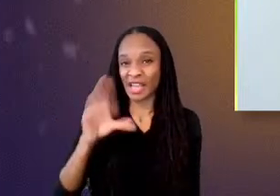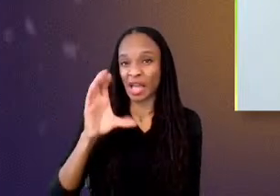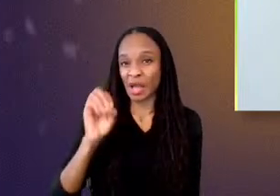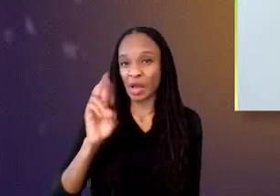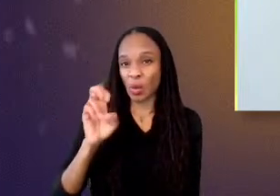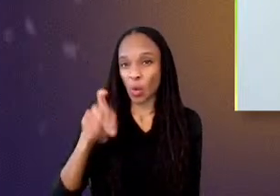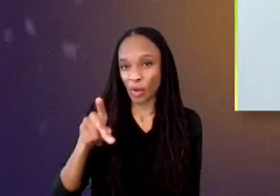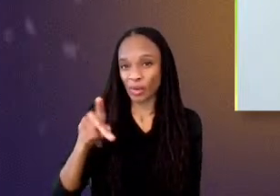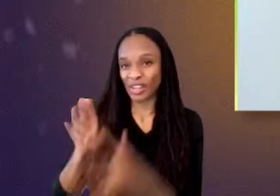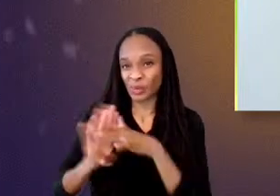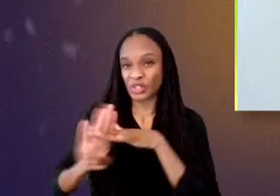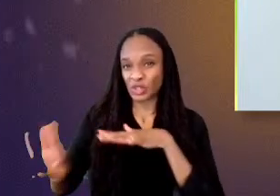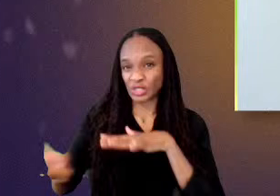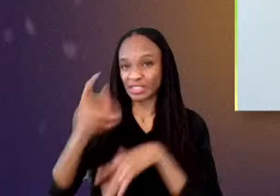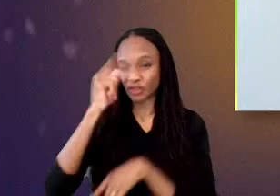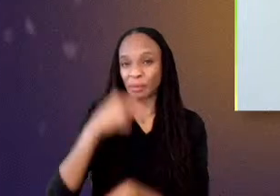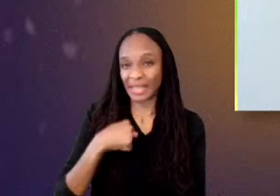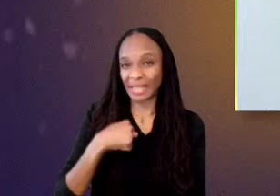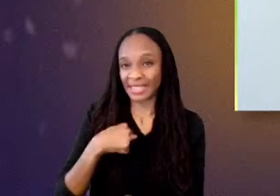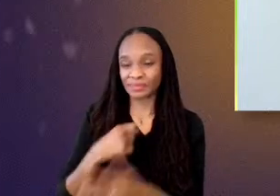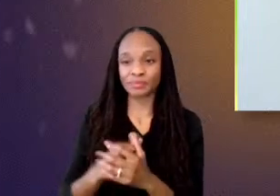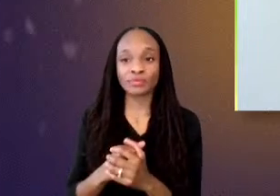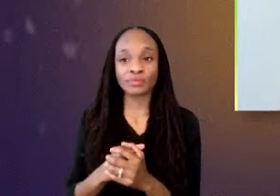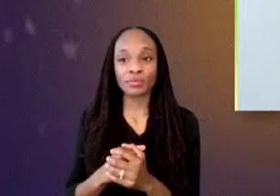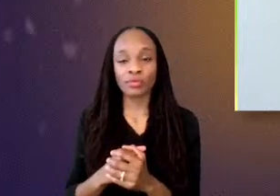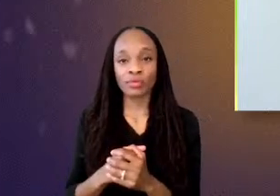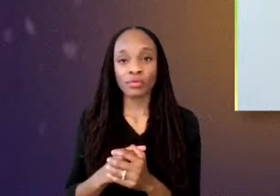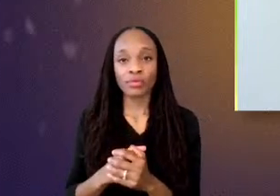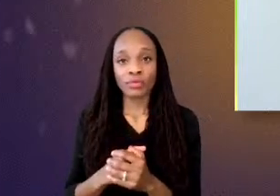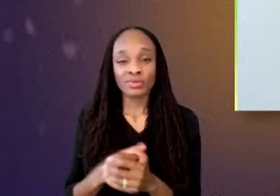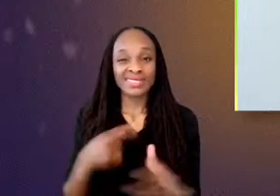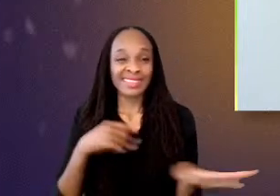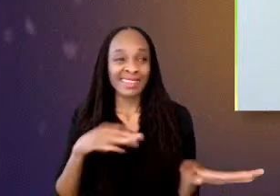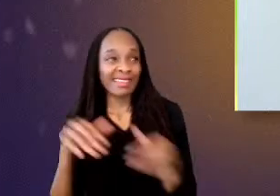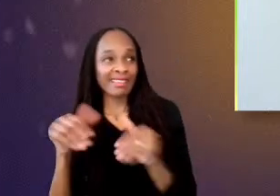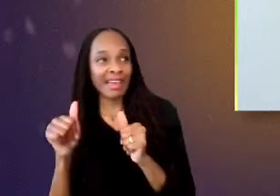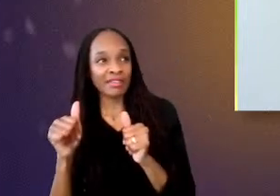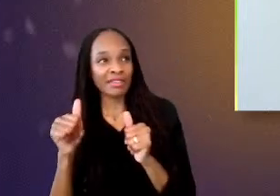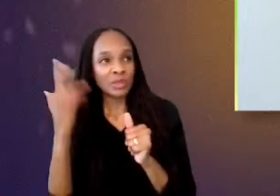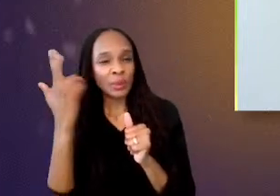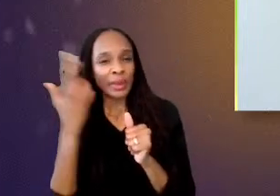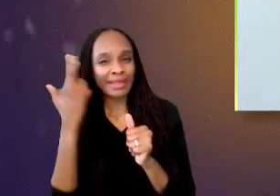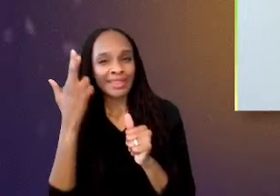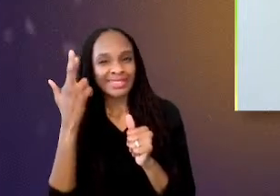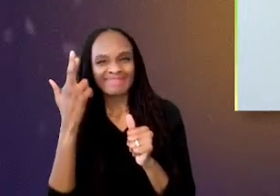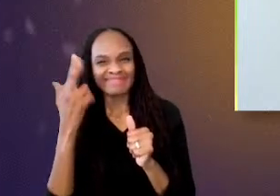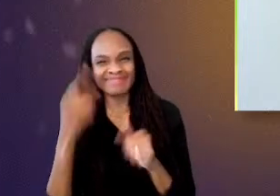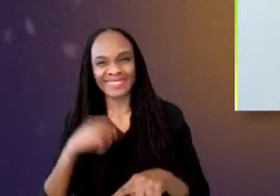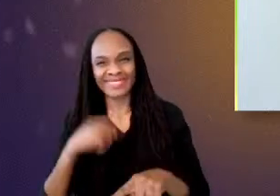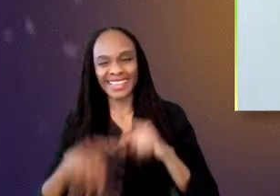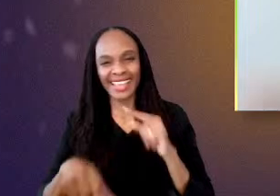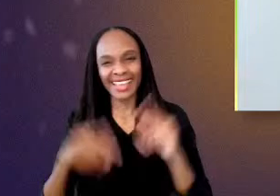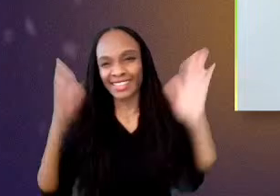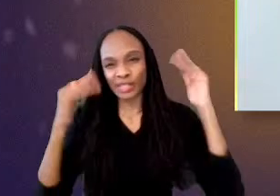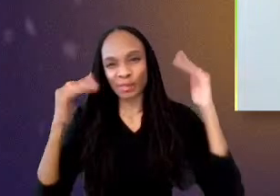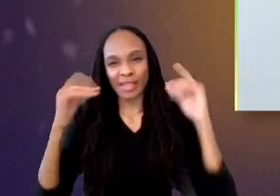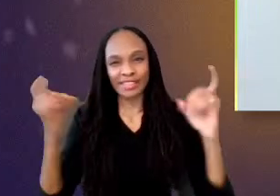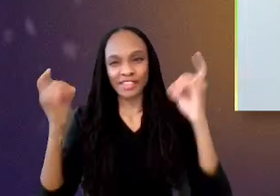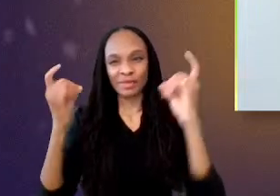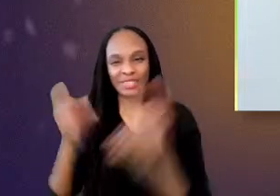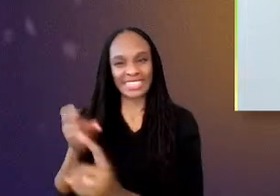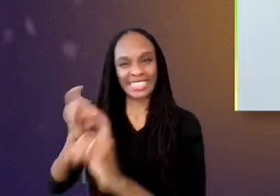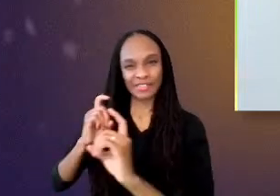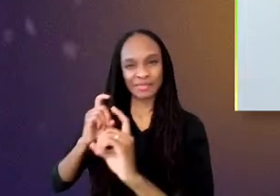me. And so I left realizing that I couldn't expect the festival to give me